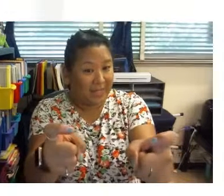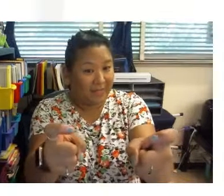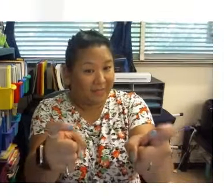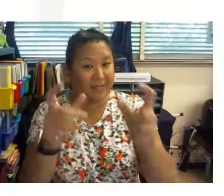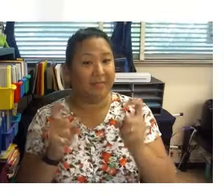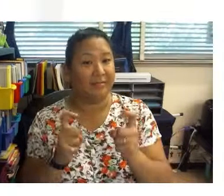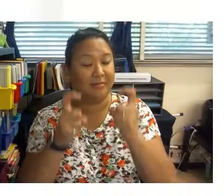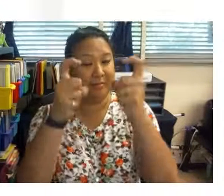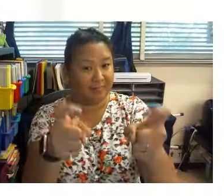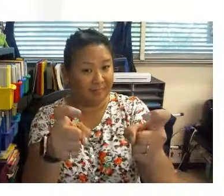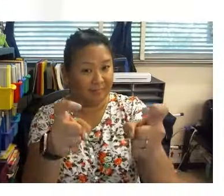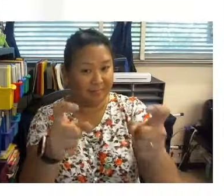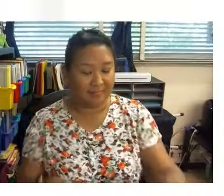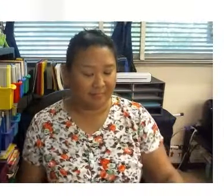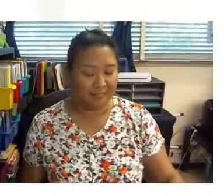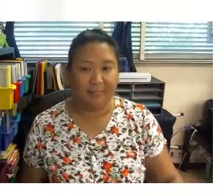as a gift.